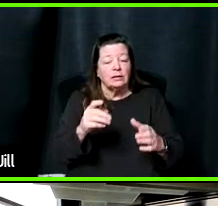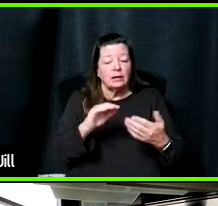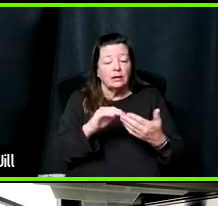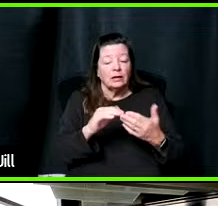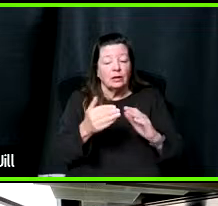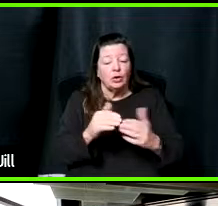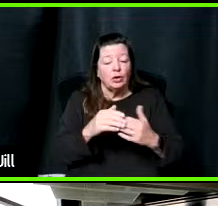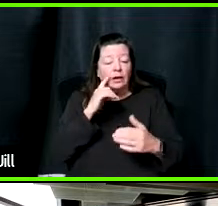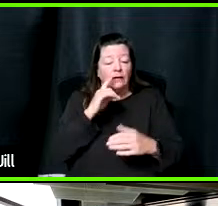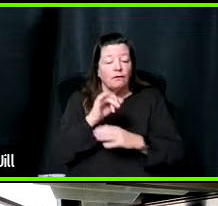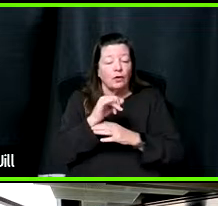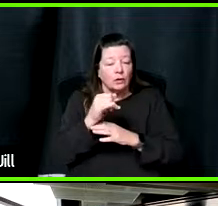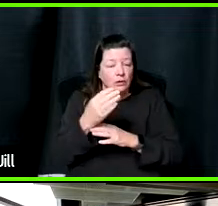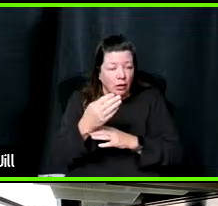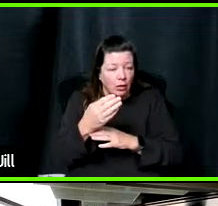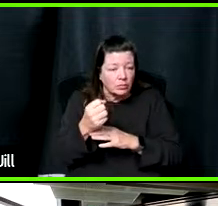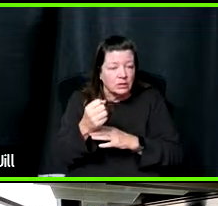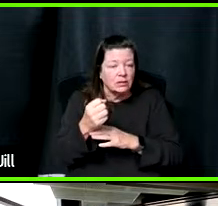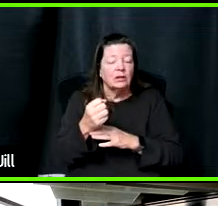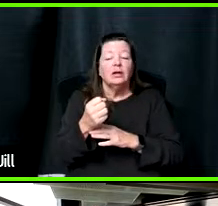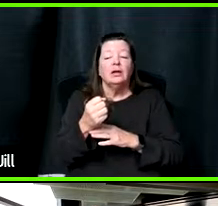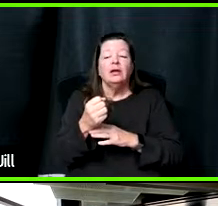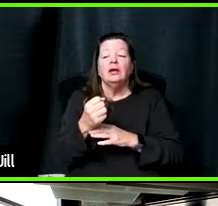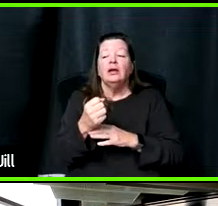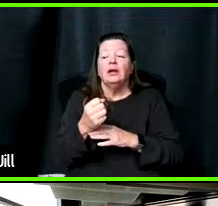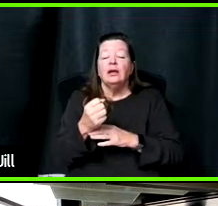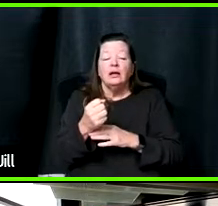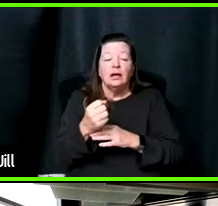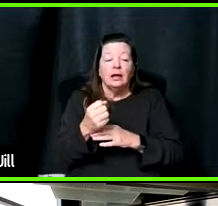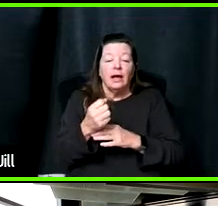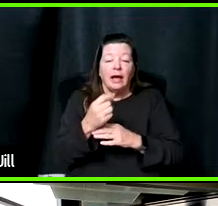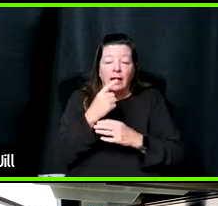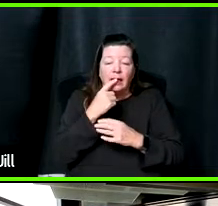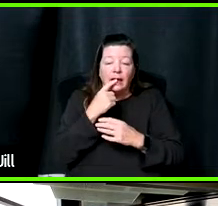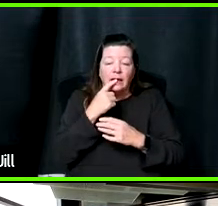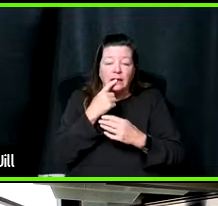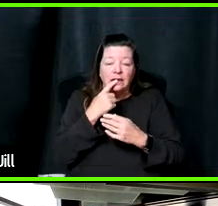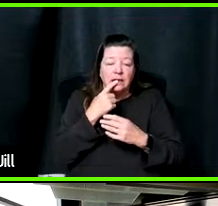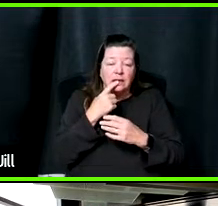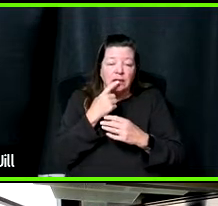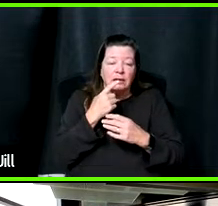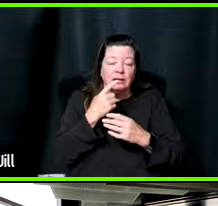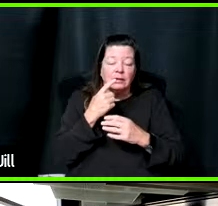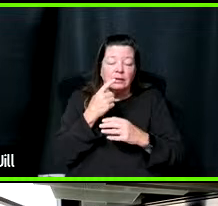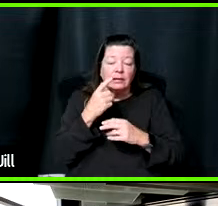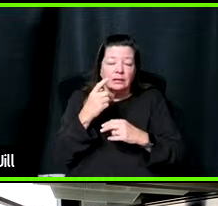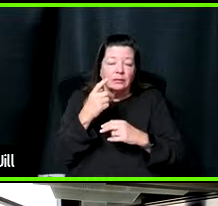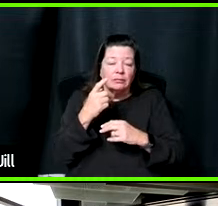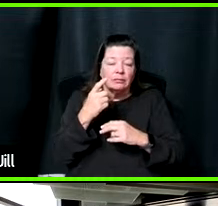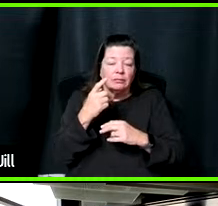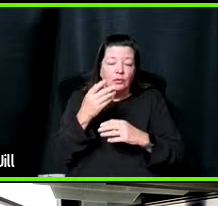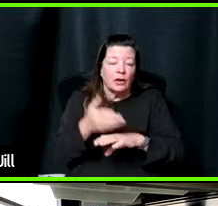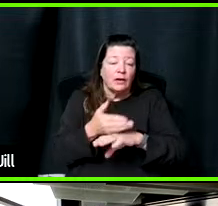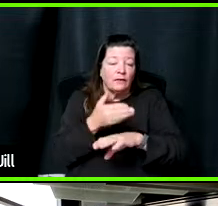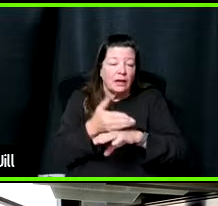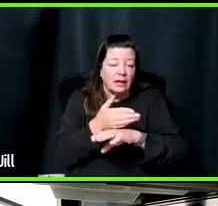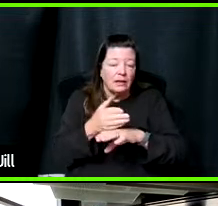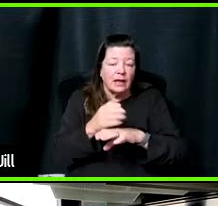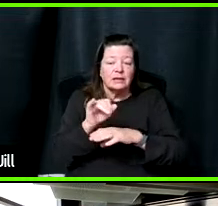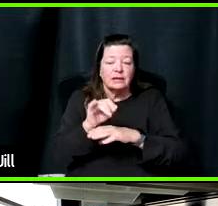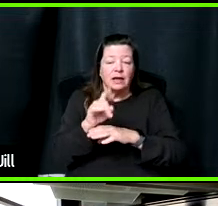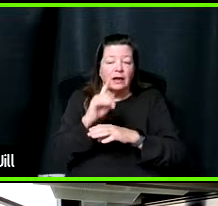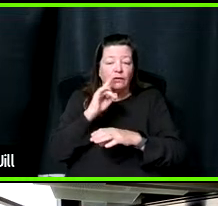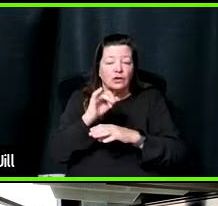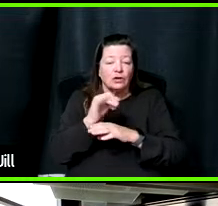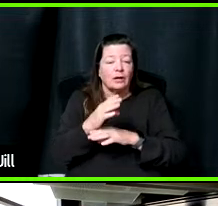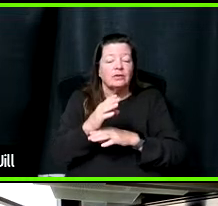for jobs and growing the utilization of that site for jobs, there's been some talk about